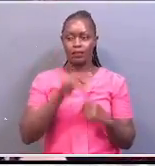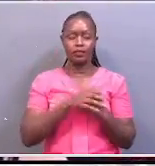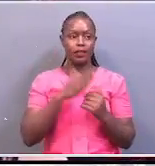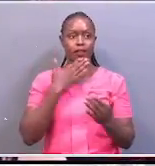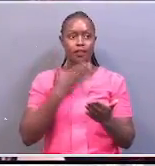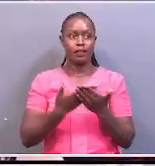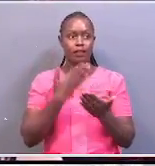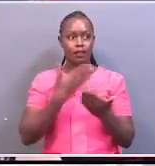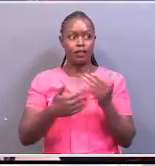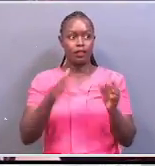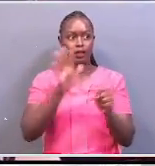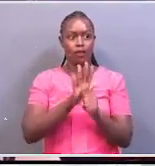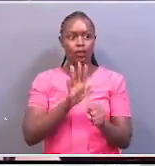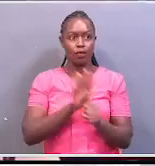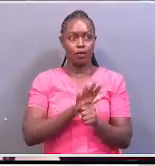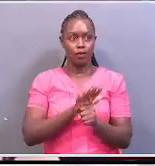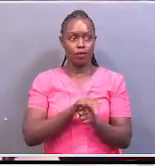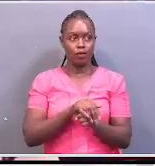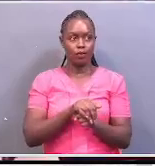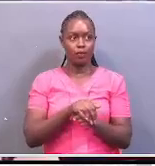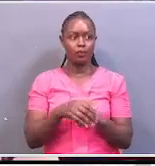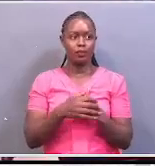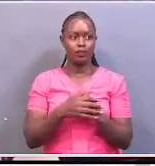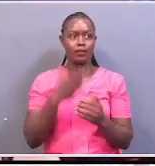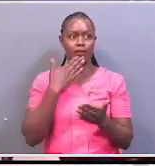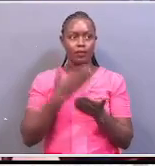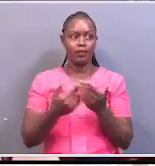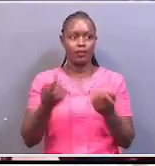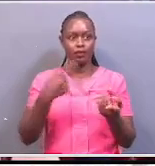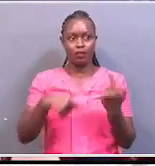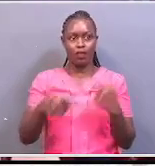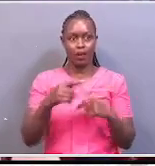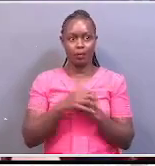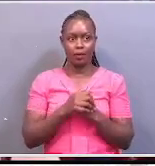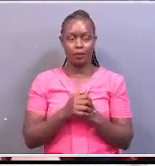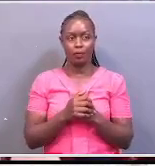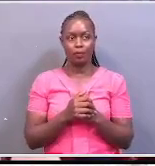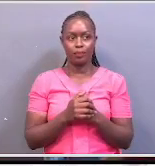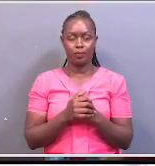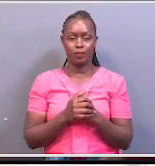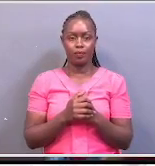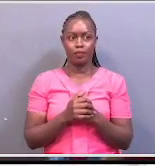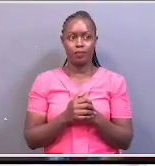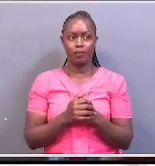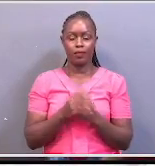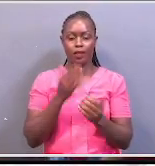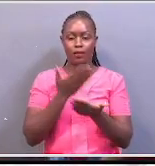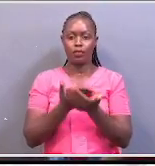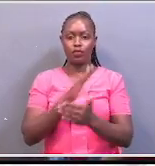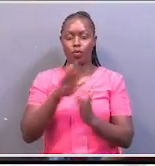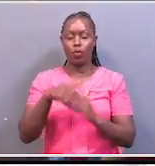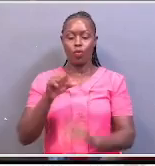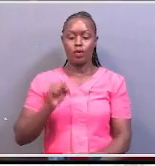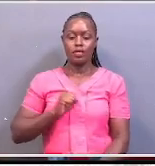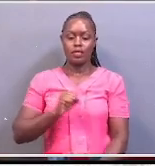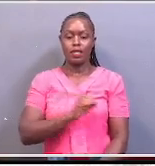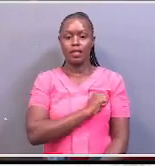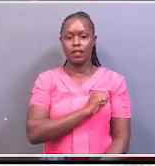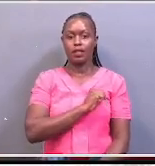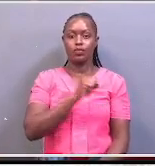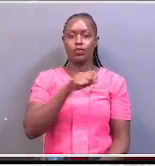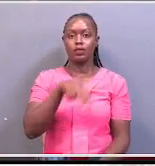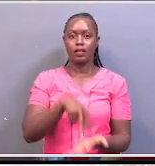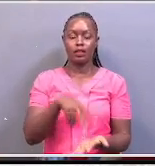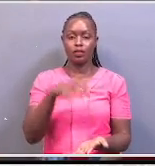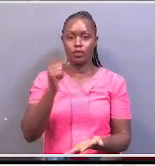Asante sana waheshimiwa kwa kuja ili tuweze kusindikiza mzee wetu. Let me request all the senators to stand up